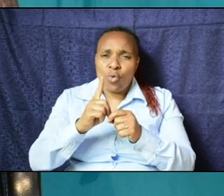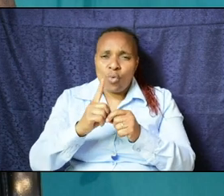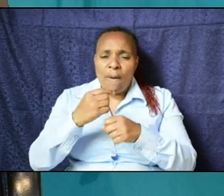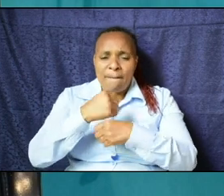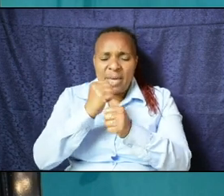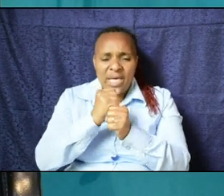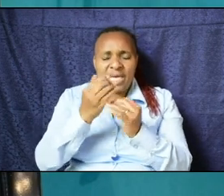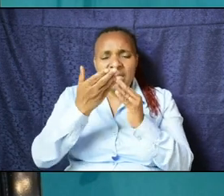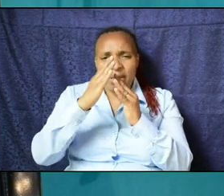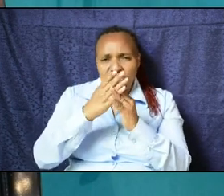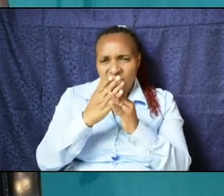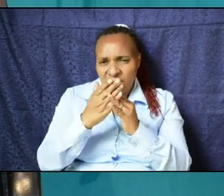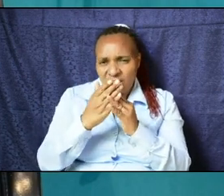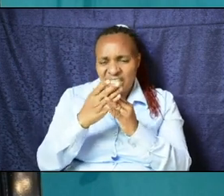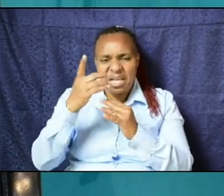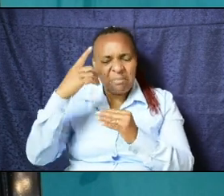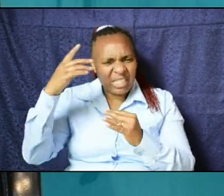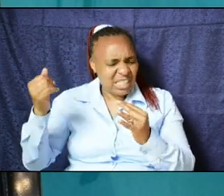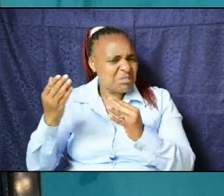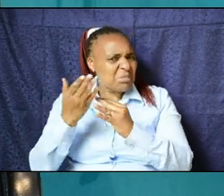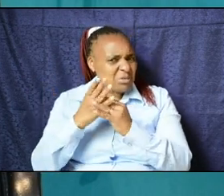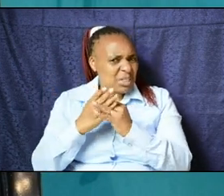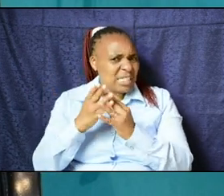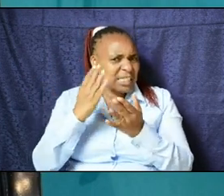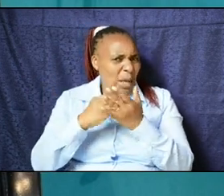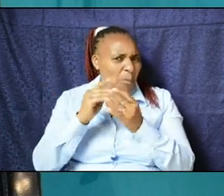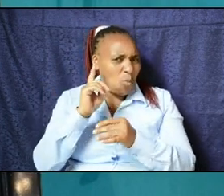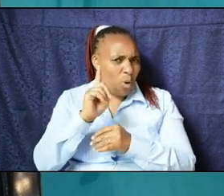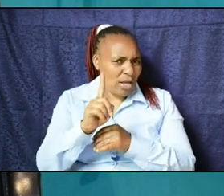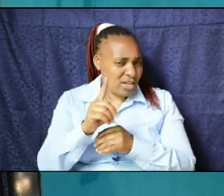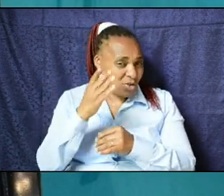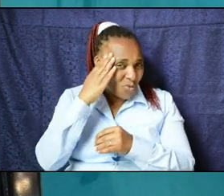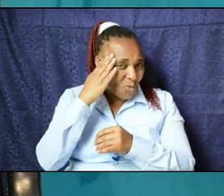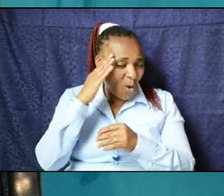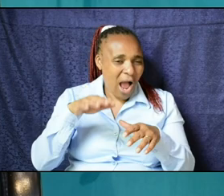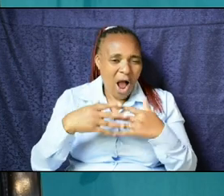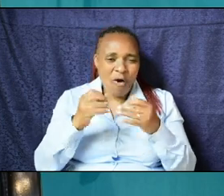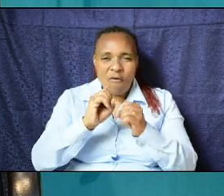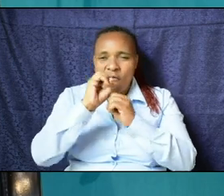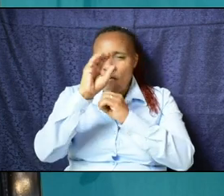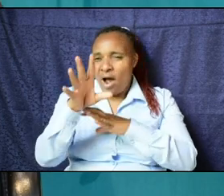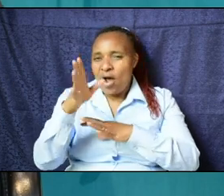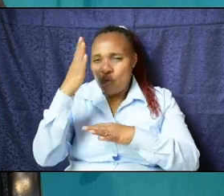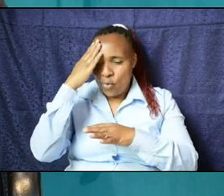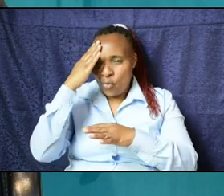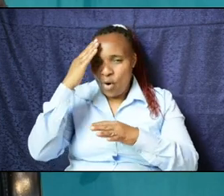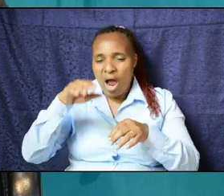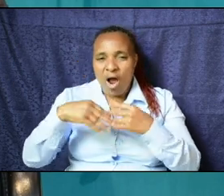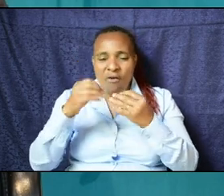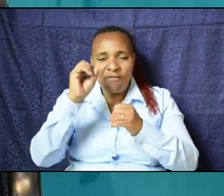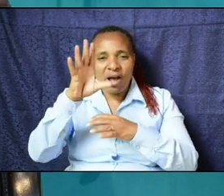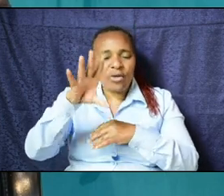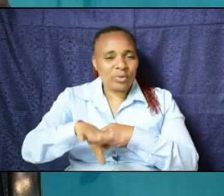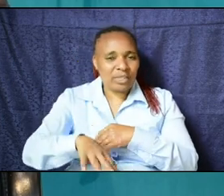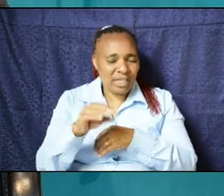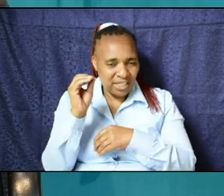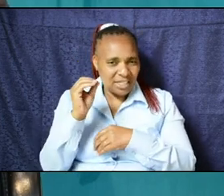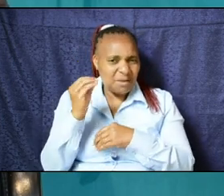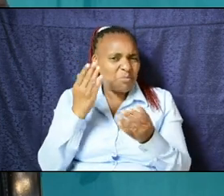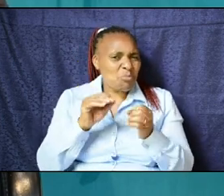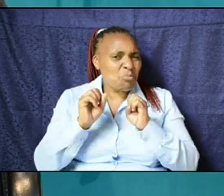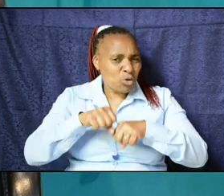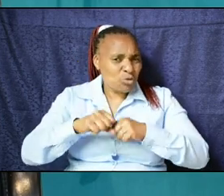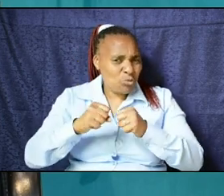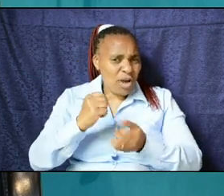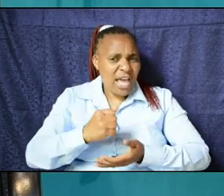help, imaginary boundaries, so that somebody can know that this is how far you can go, or this is how far you can take. Perhaps that can help